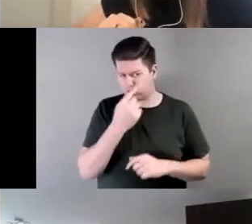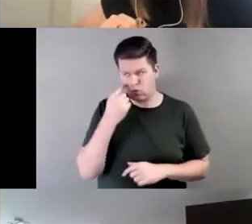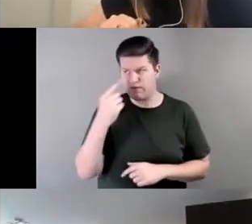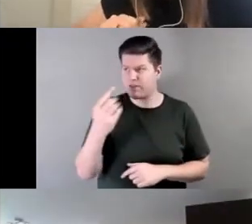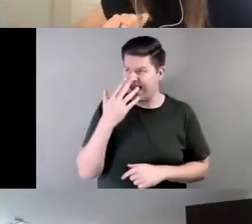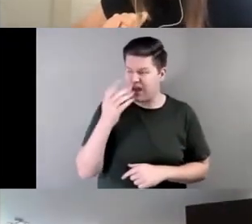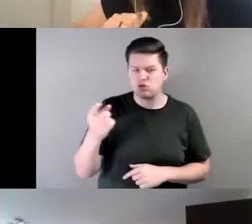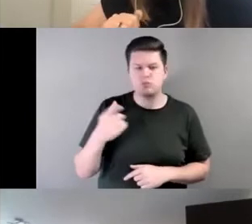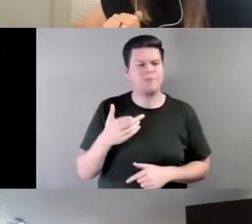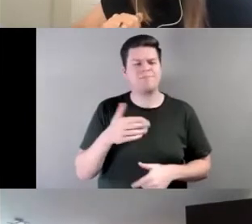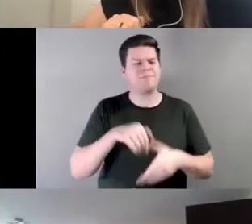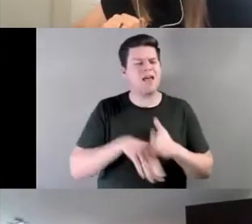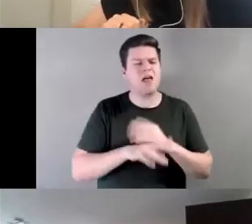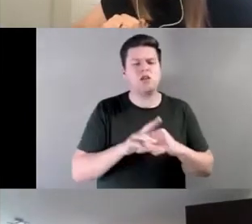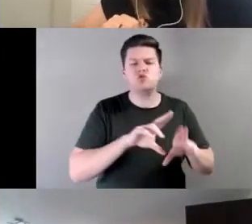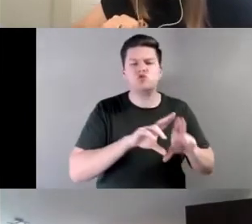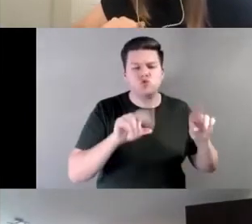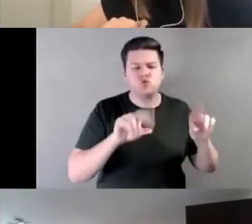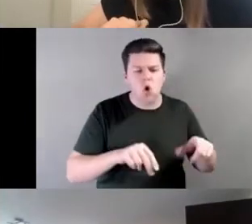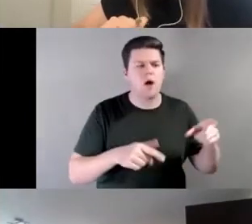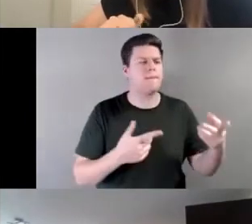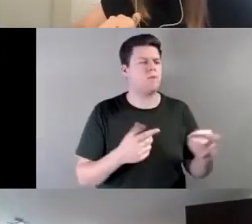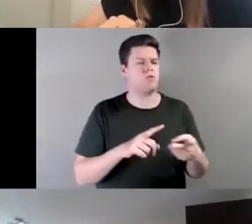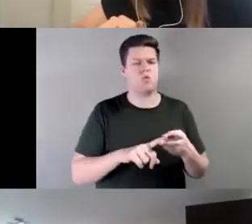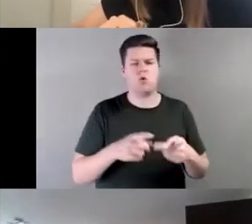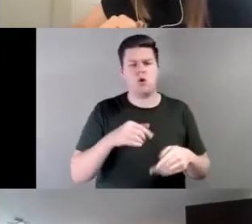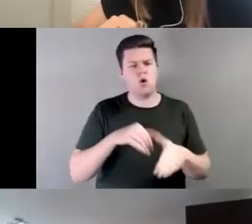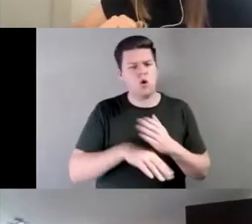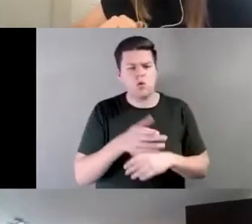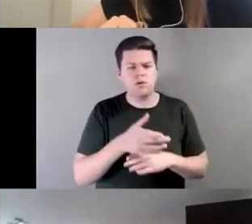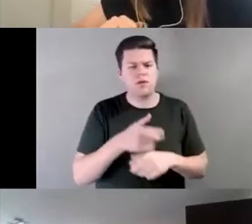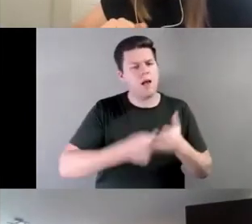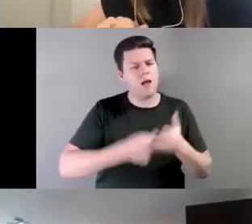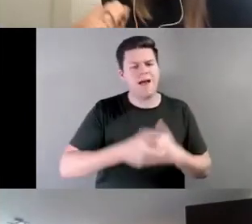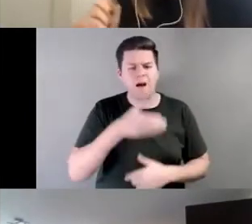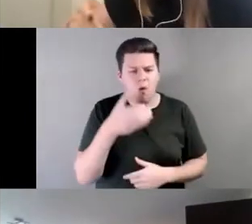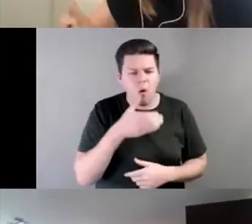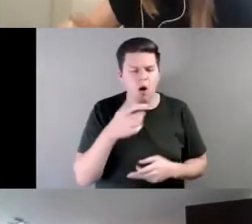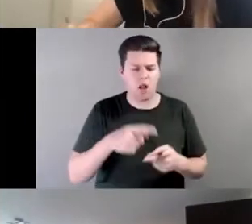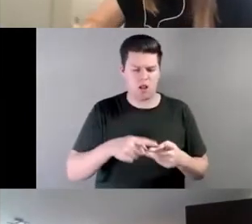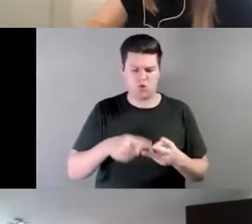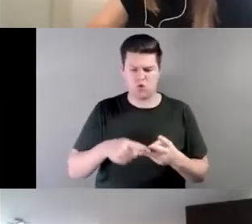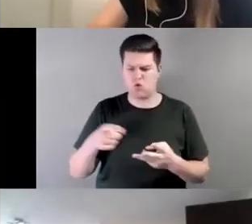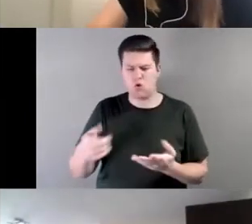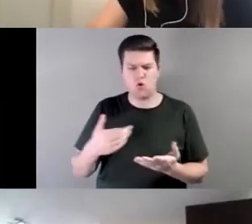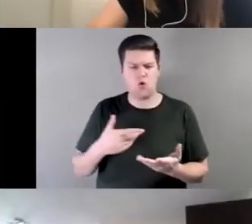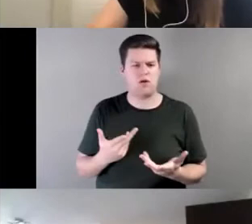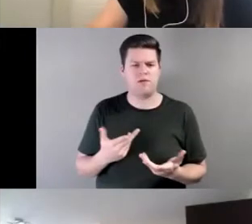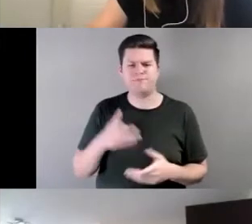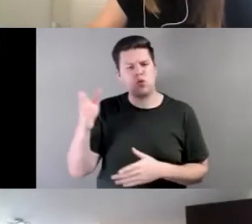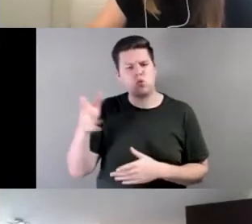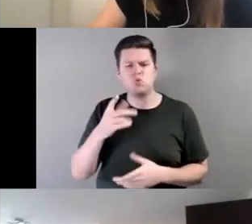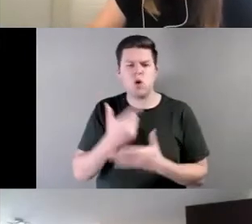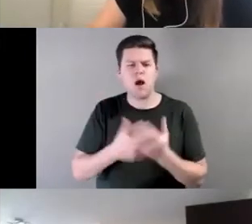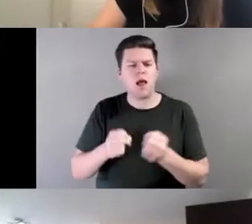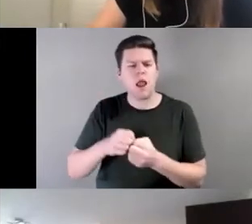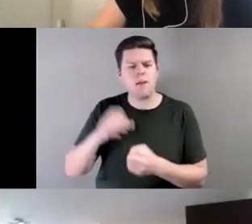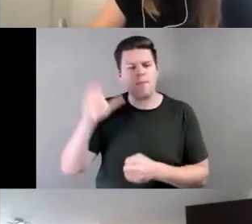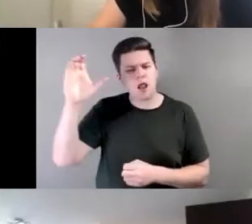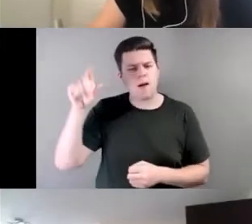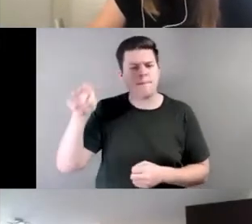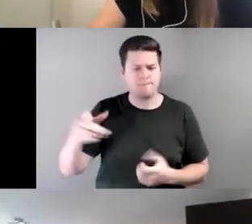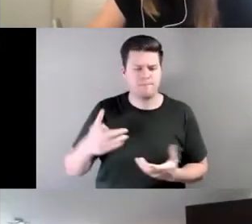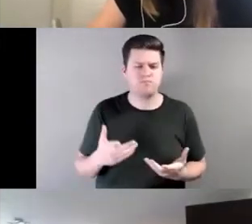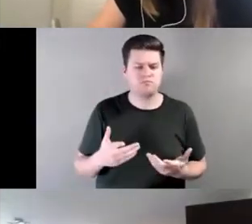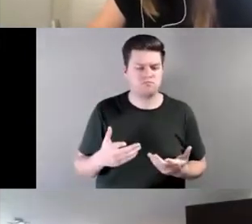or a nightclub or licensed premises. And Young Scot audit the local authorities to make sure that cards aren't being